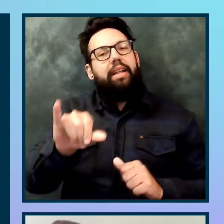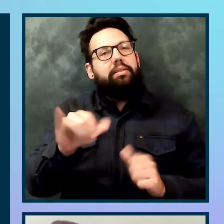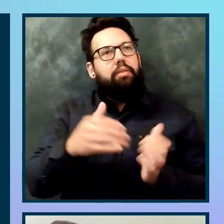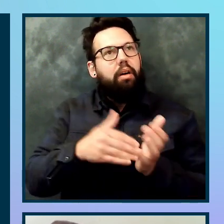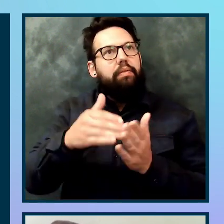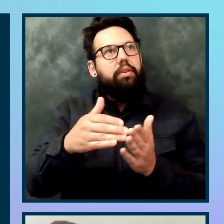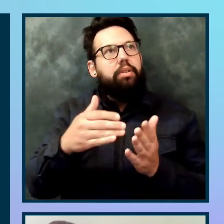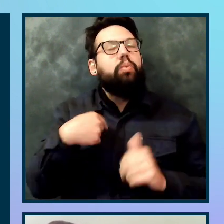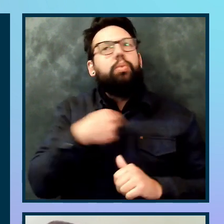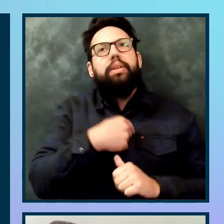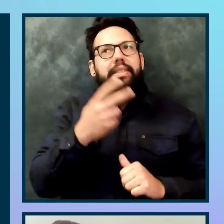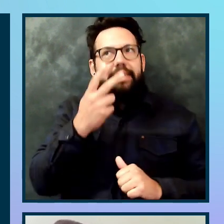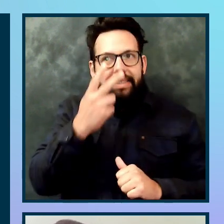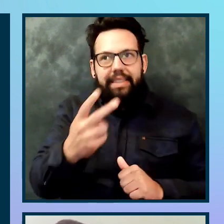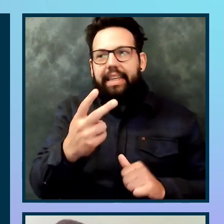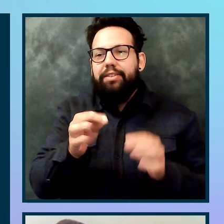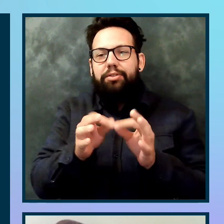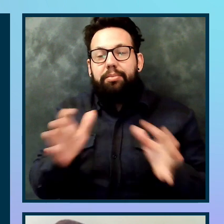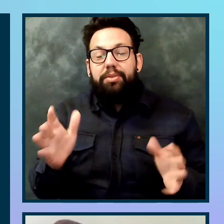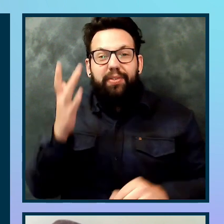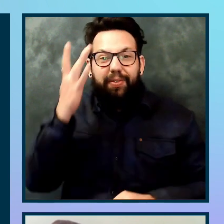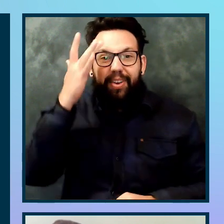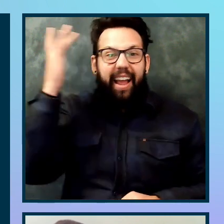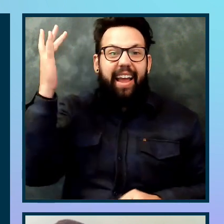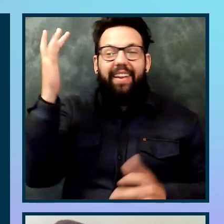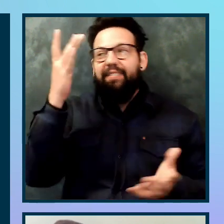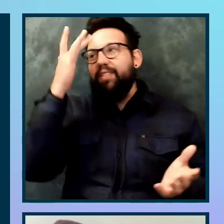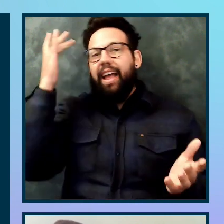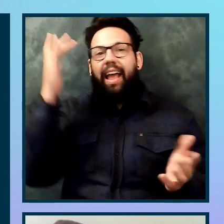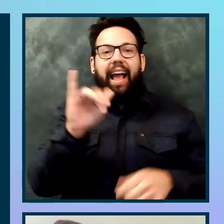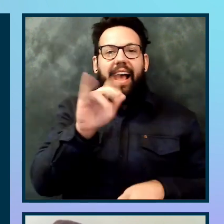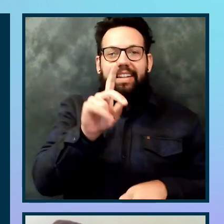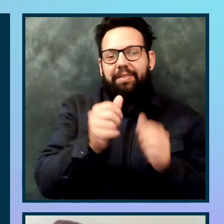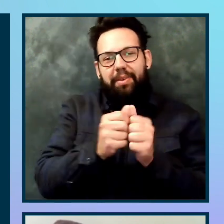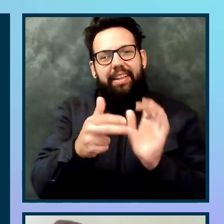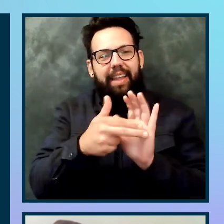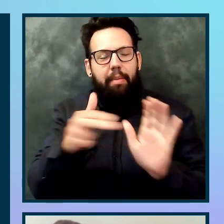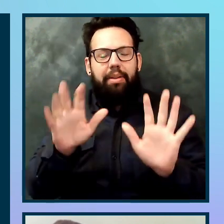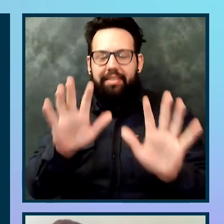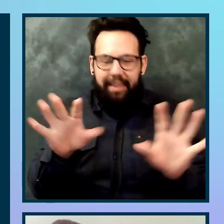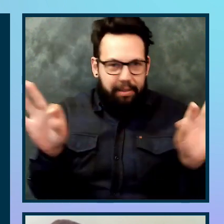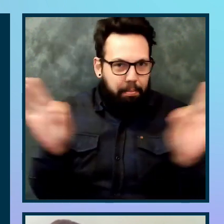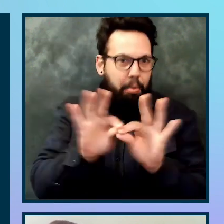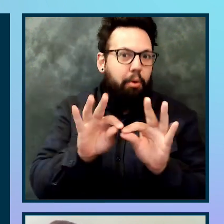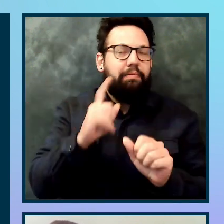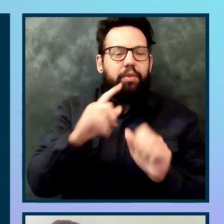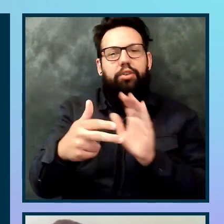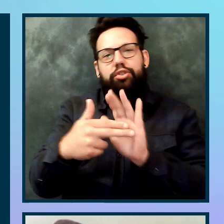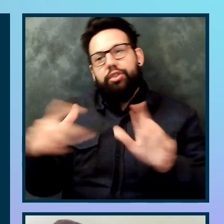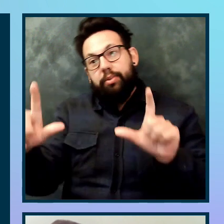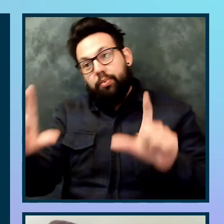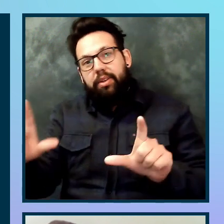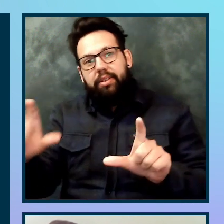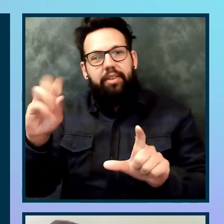see our developers forget to do, and they forget to have an ID and a label associated with each input. This is important for screen readers to tell them